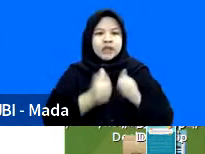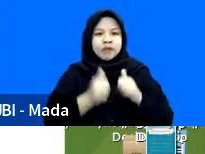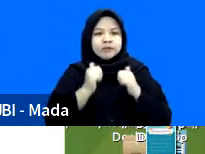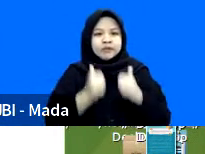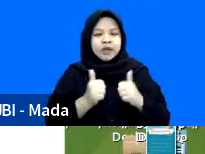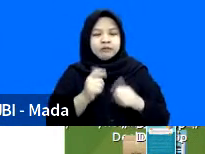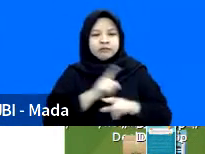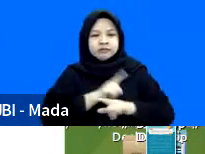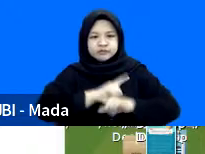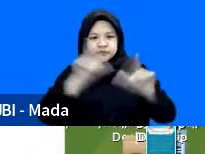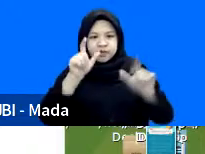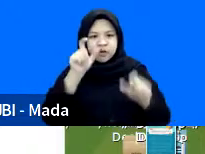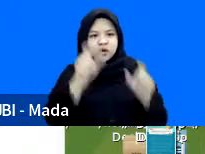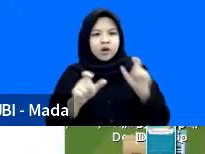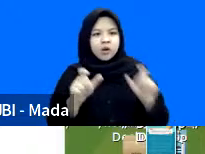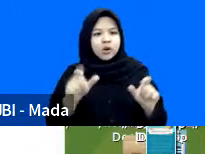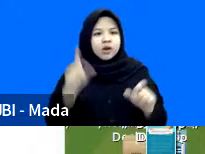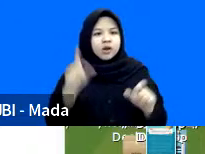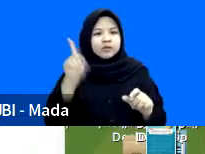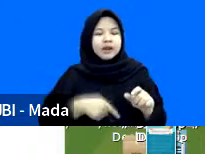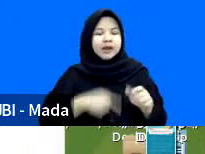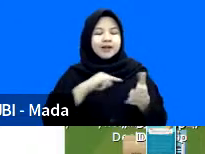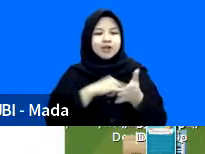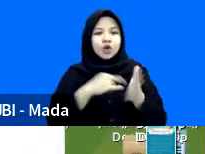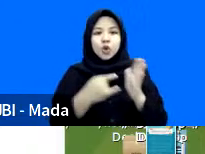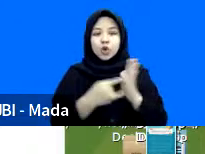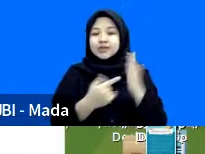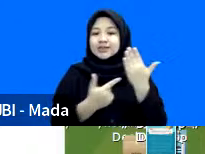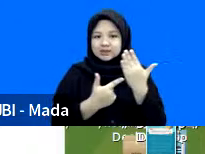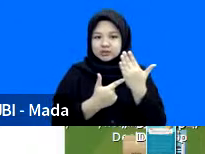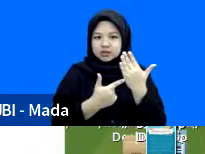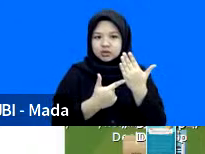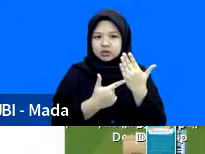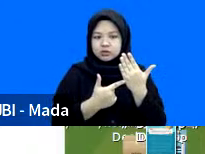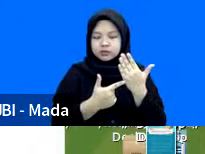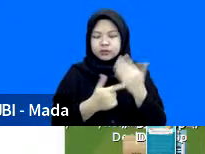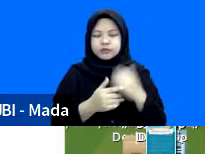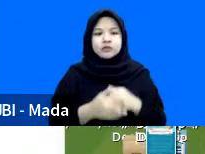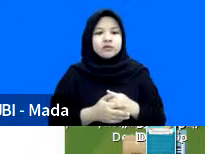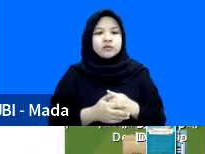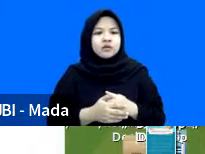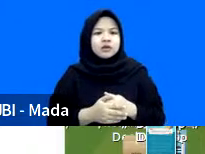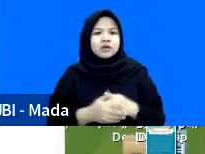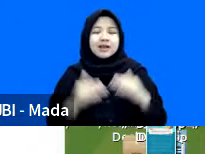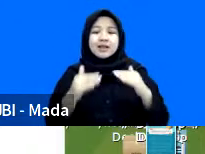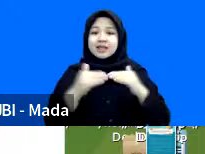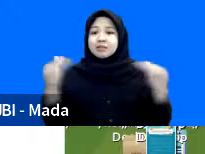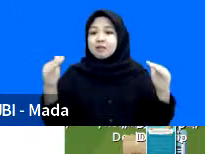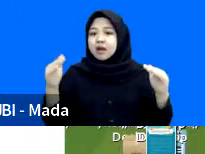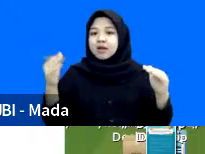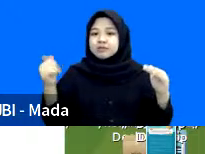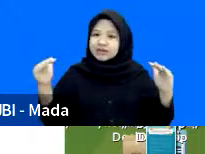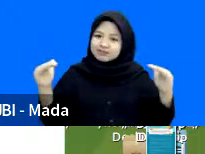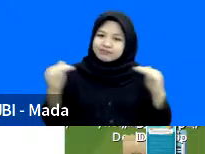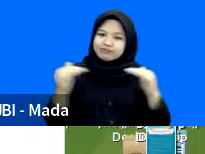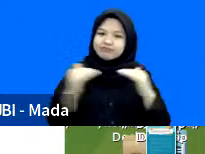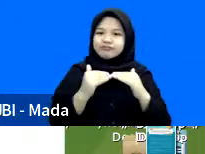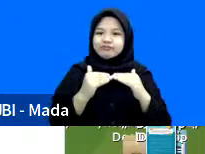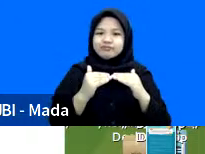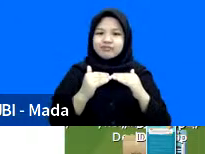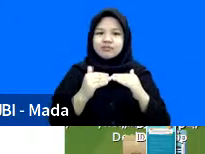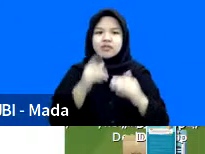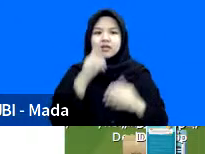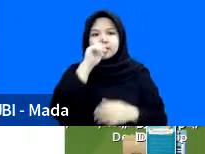technologies so that the inequity in digital technologies is reduced. That's a different program, but that need not be confused with introducing children to